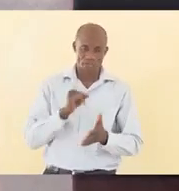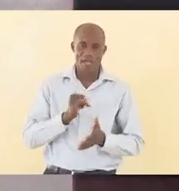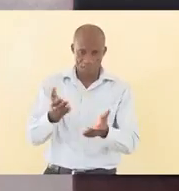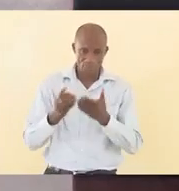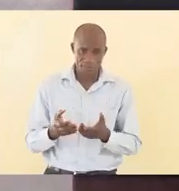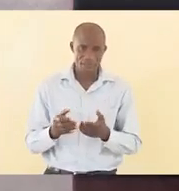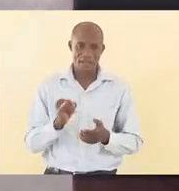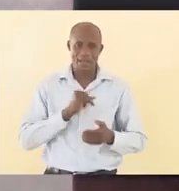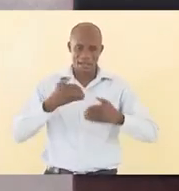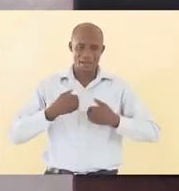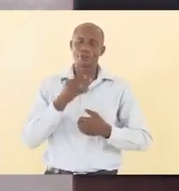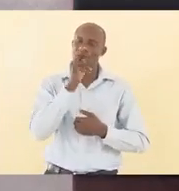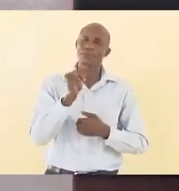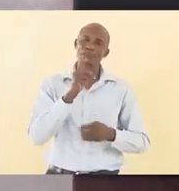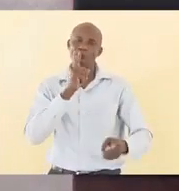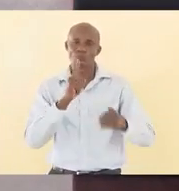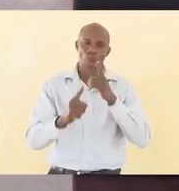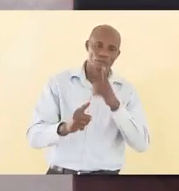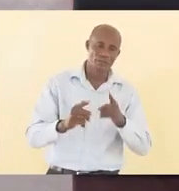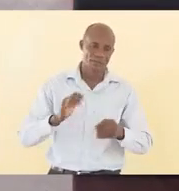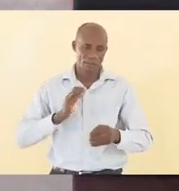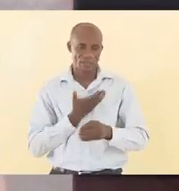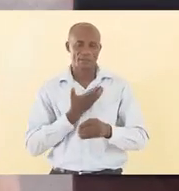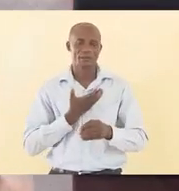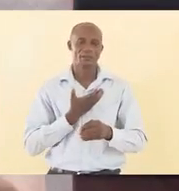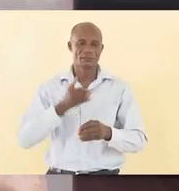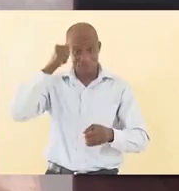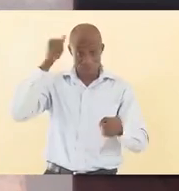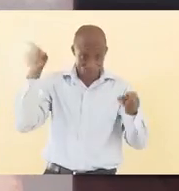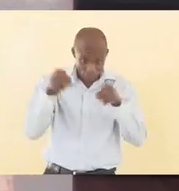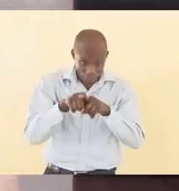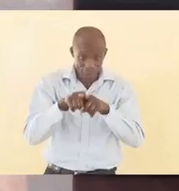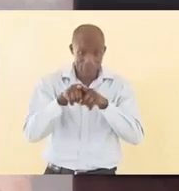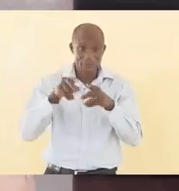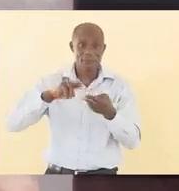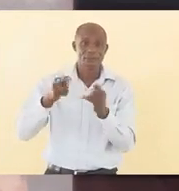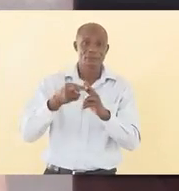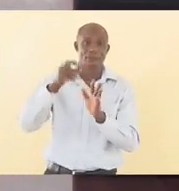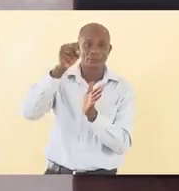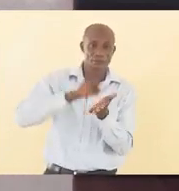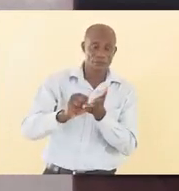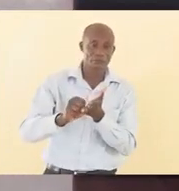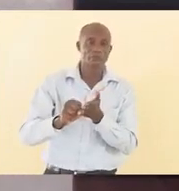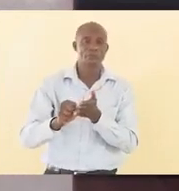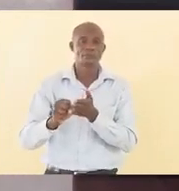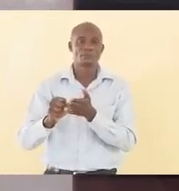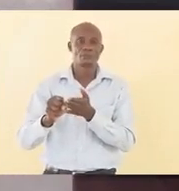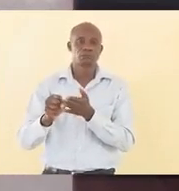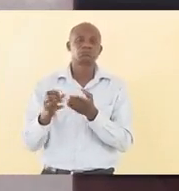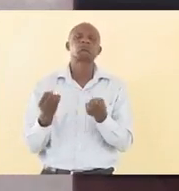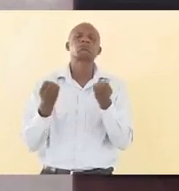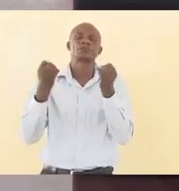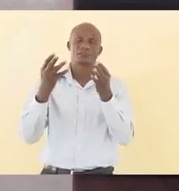what I really wanted was, I have been speaking about our covenant relationship in this church. I have been speaking of the fact that mass